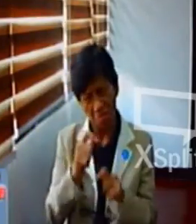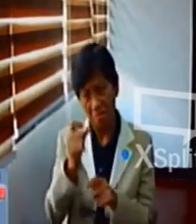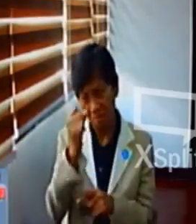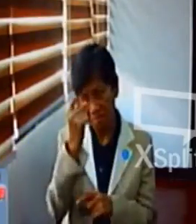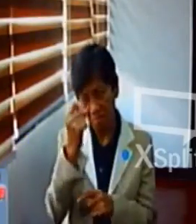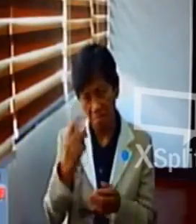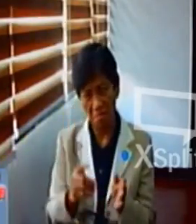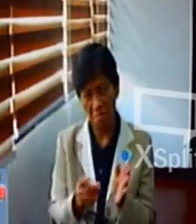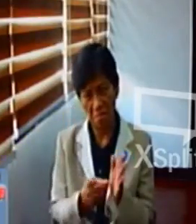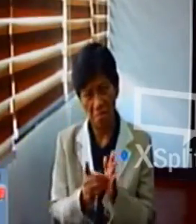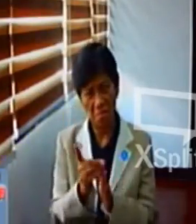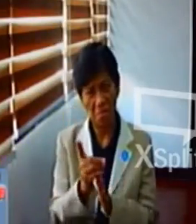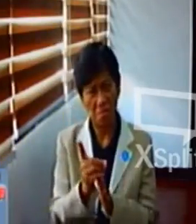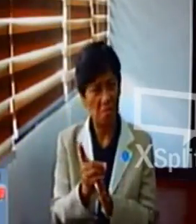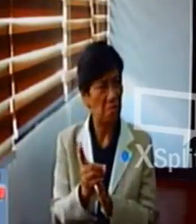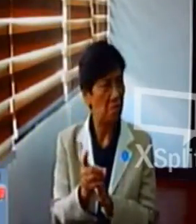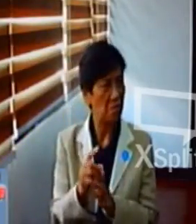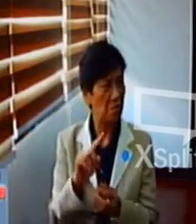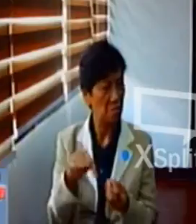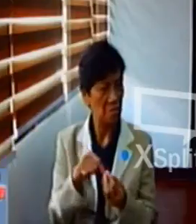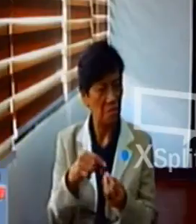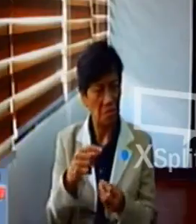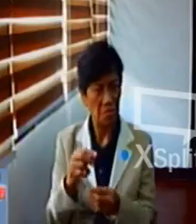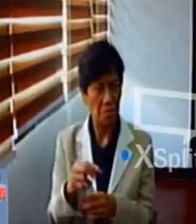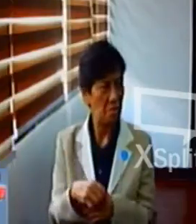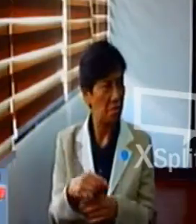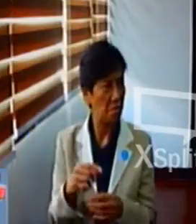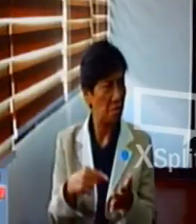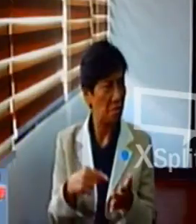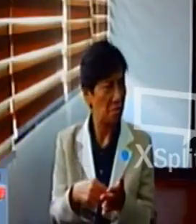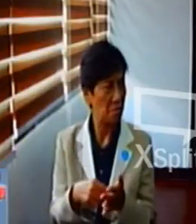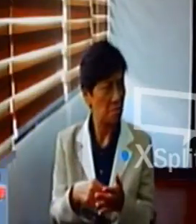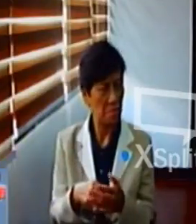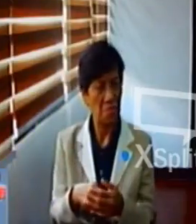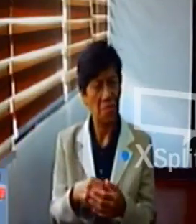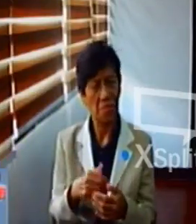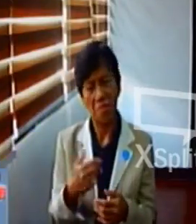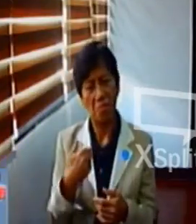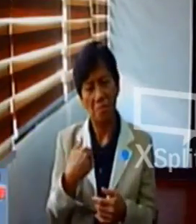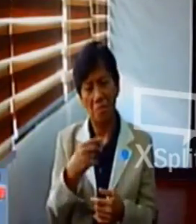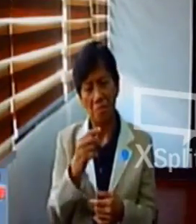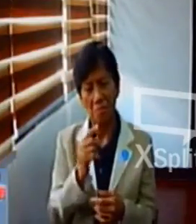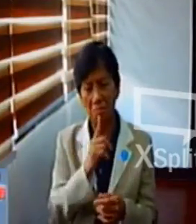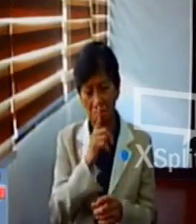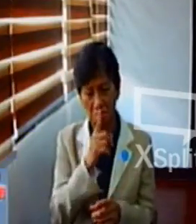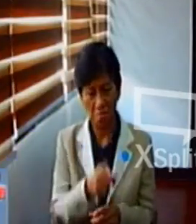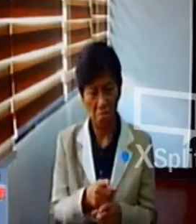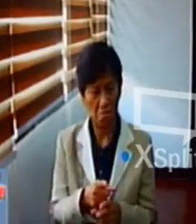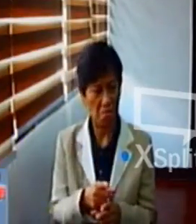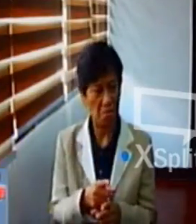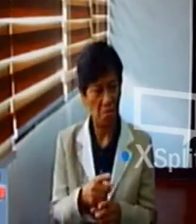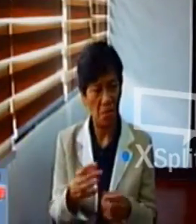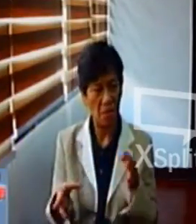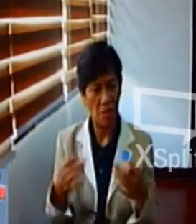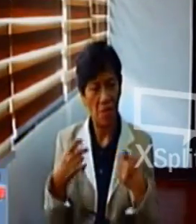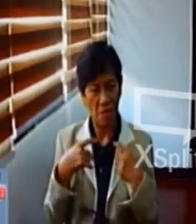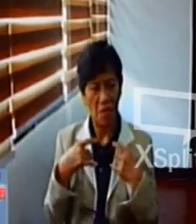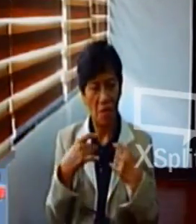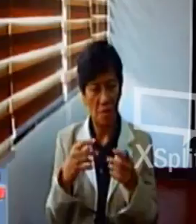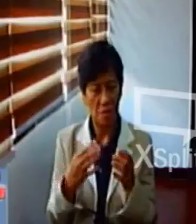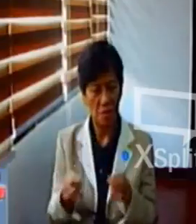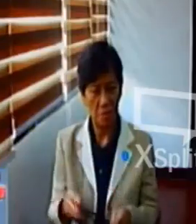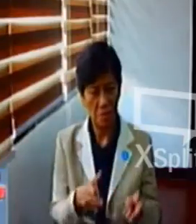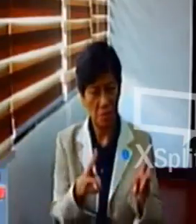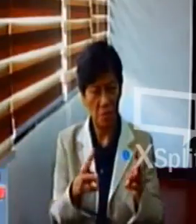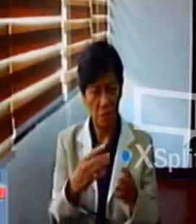develop models on this one. And so, I'm not sure if there's a methodology to measure